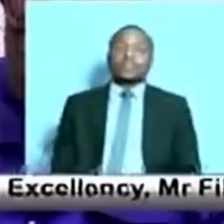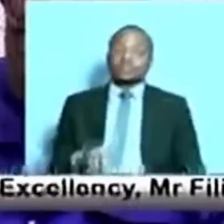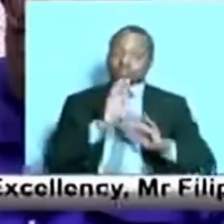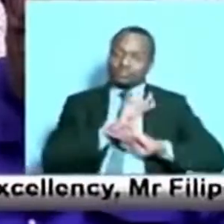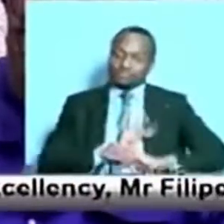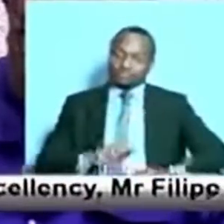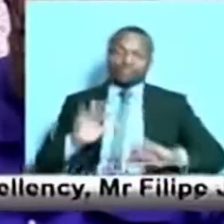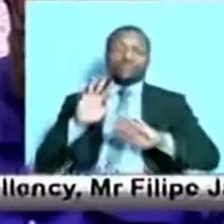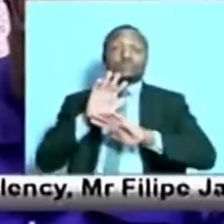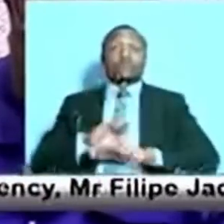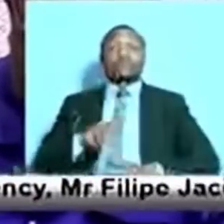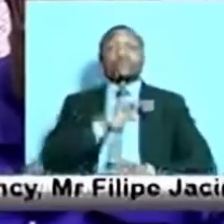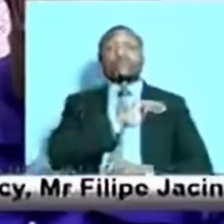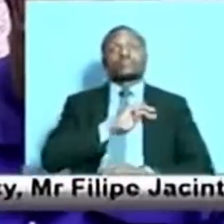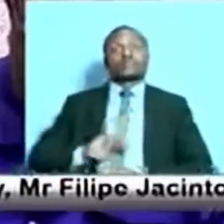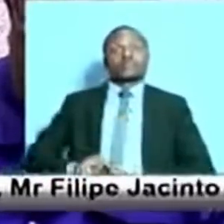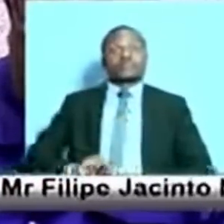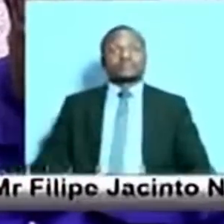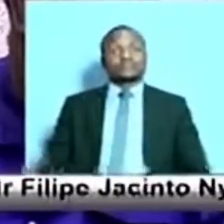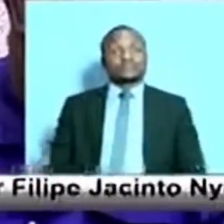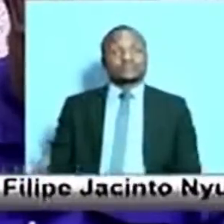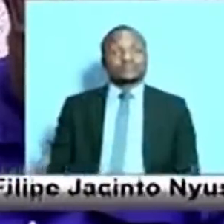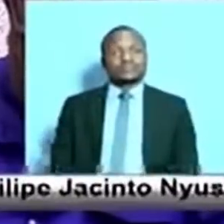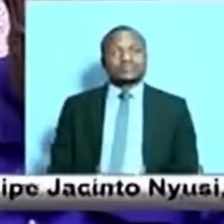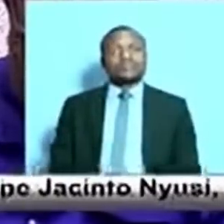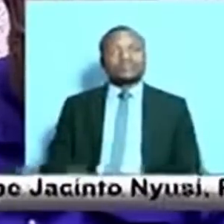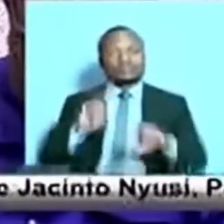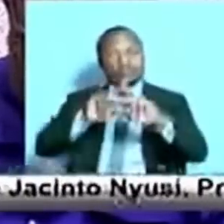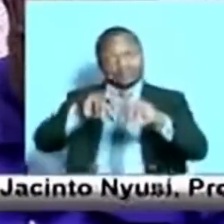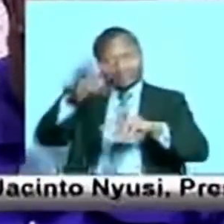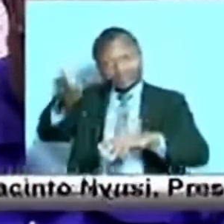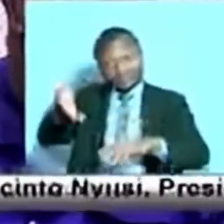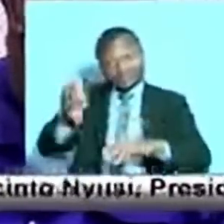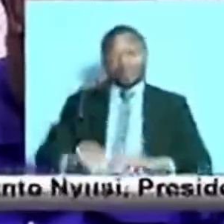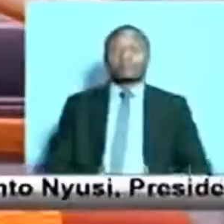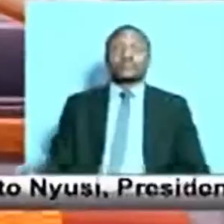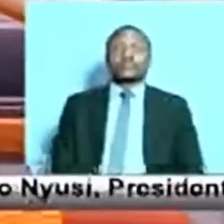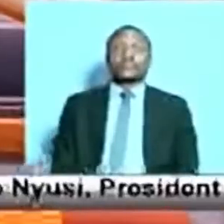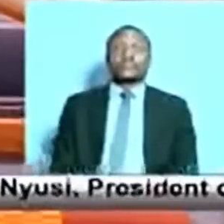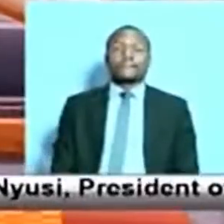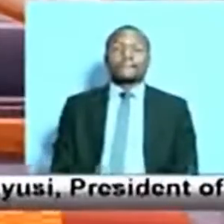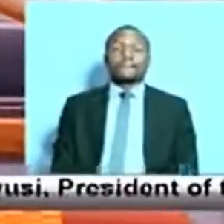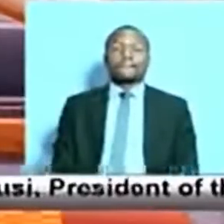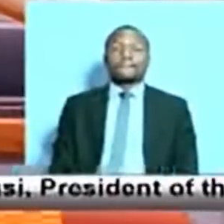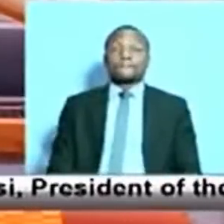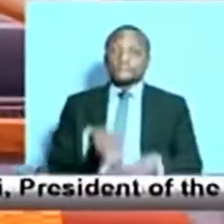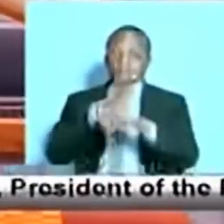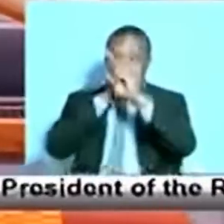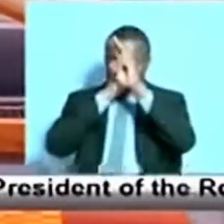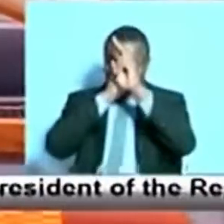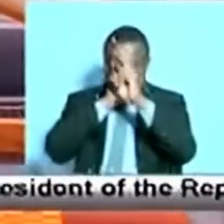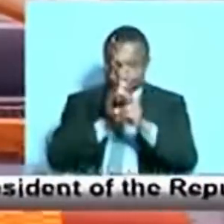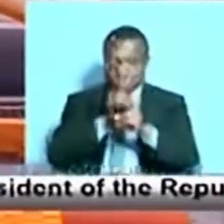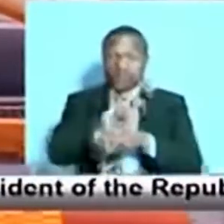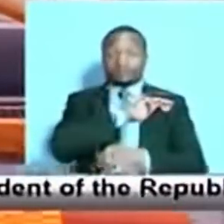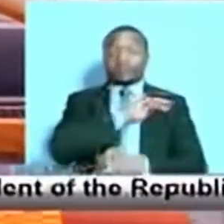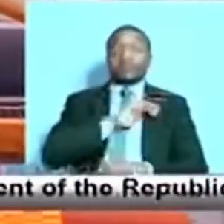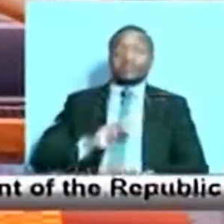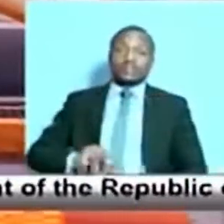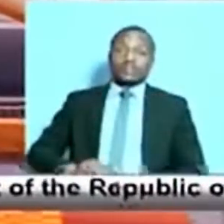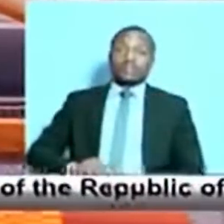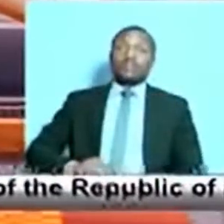Order, Honorable Member. You may take your seat. Okay. The Honorable Member